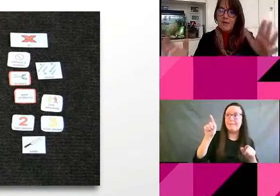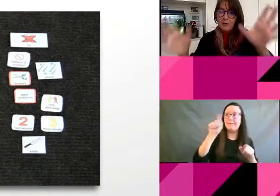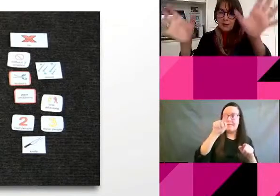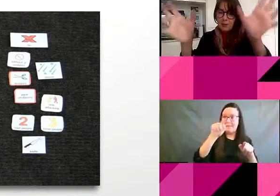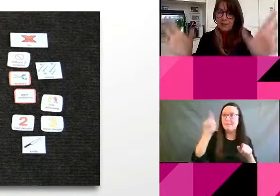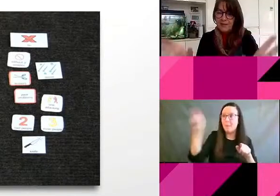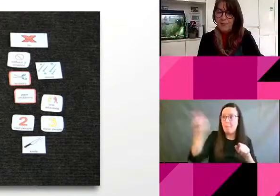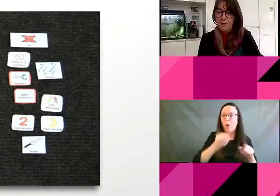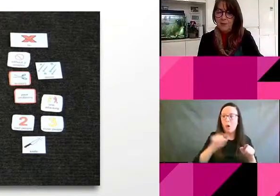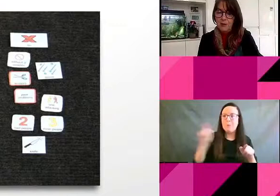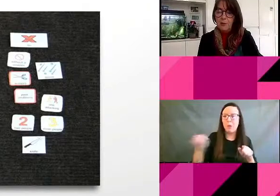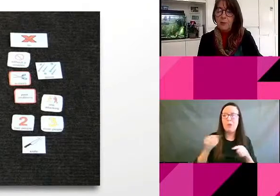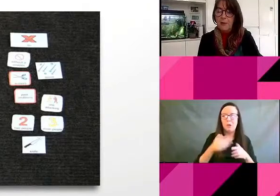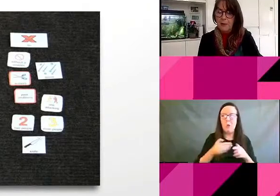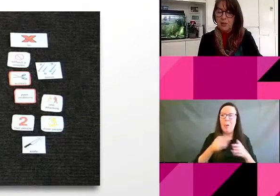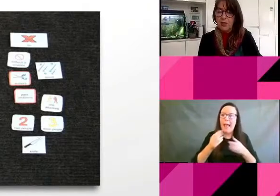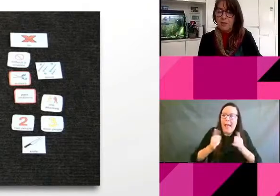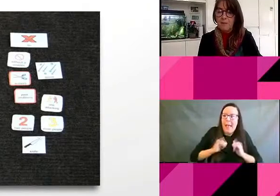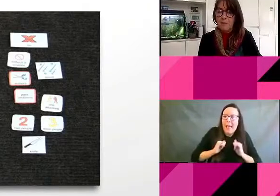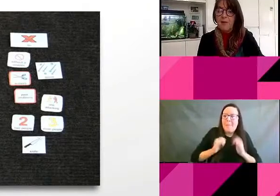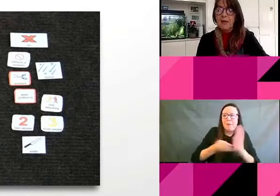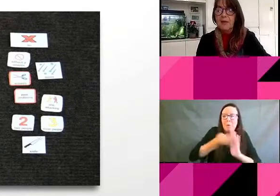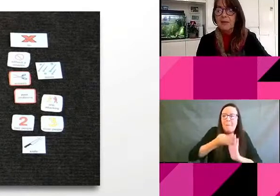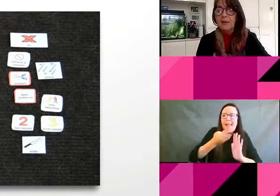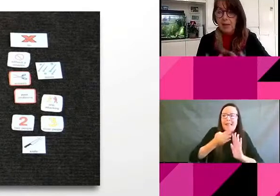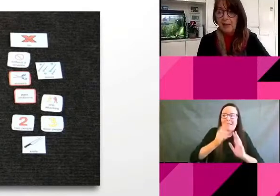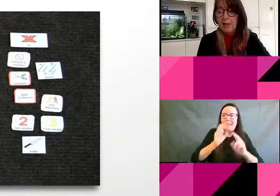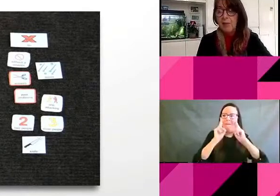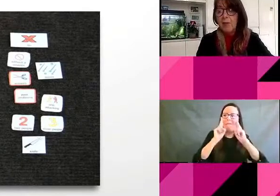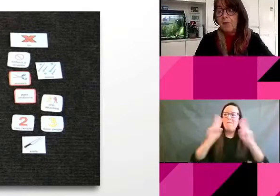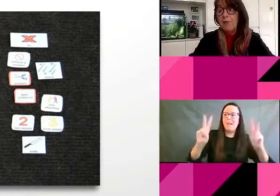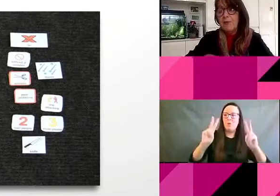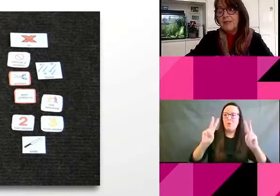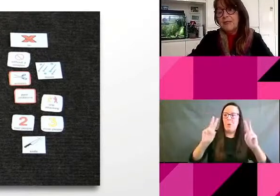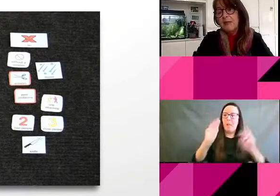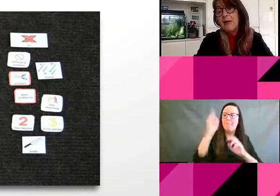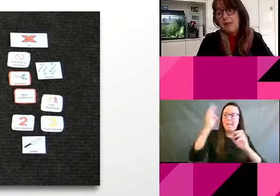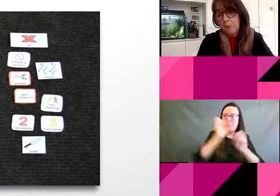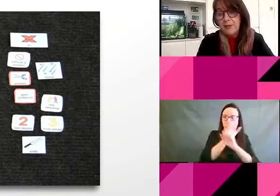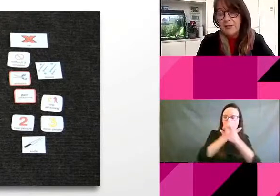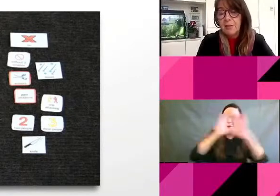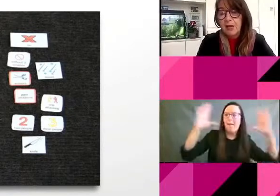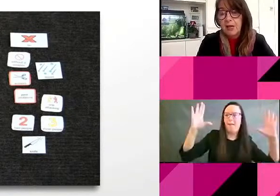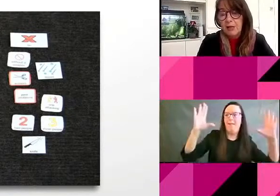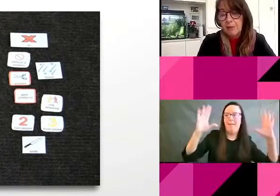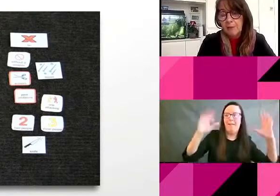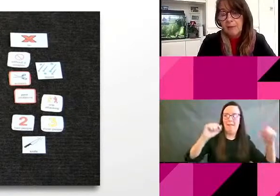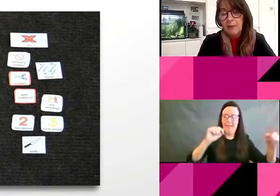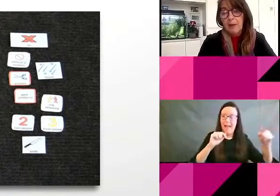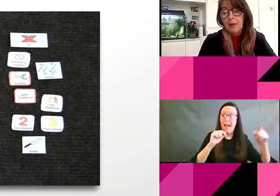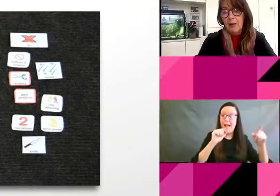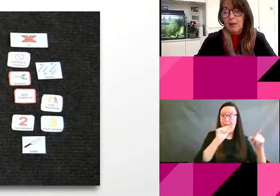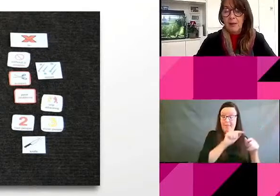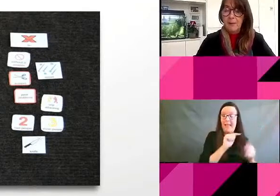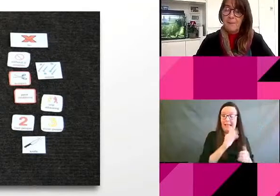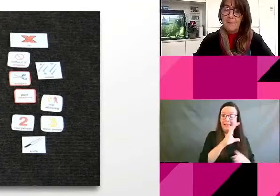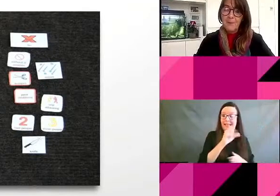So I was able to build up a visual picture, and he gave him a voice, and that went to trial.